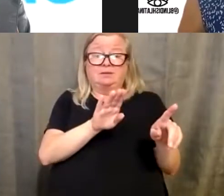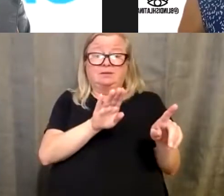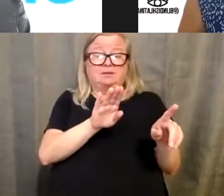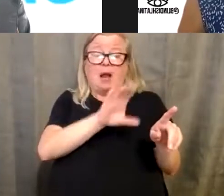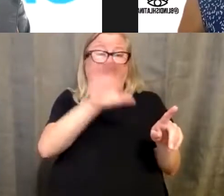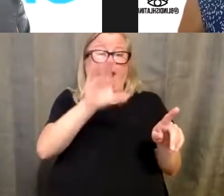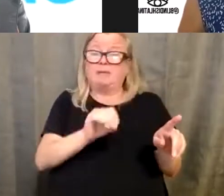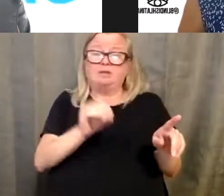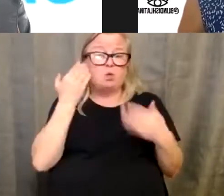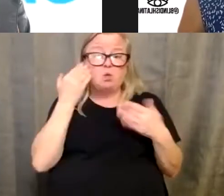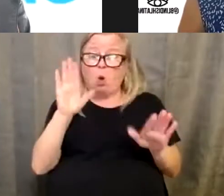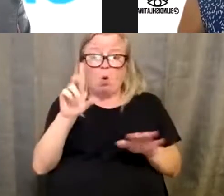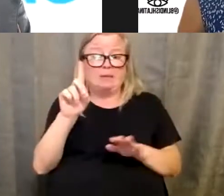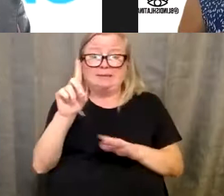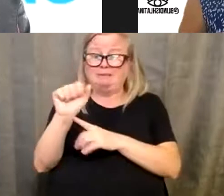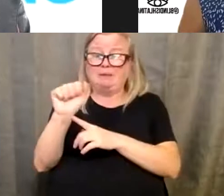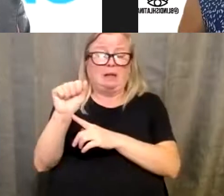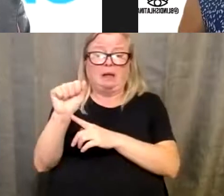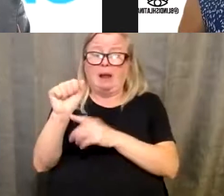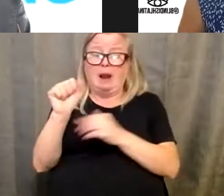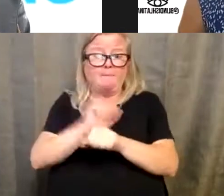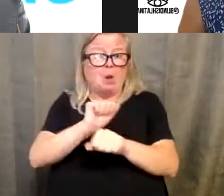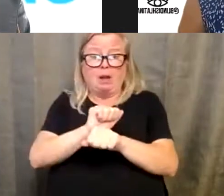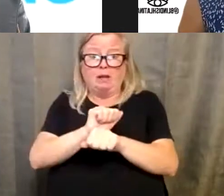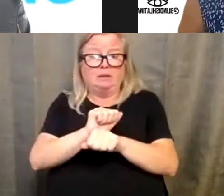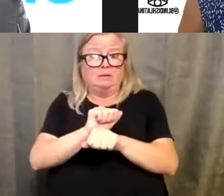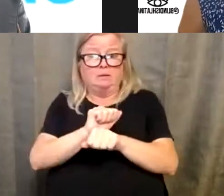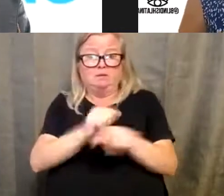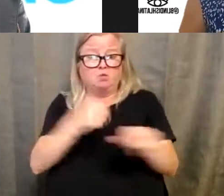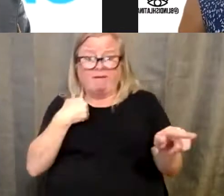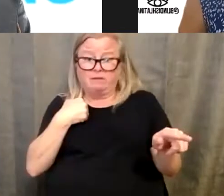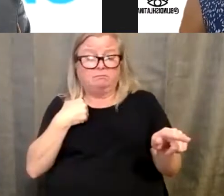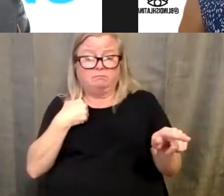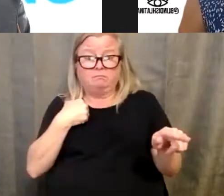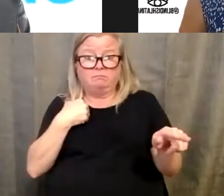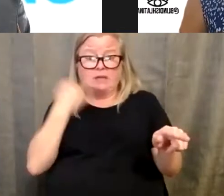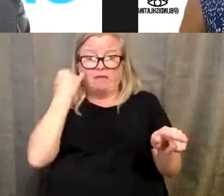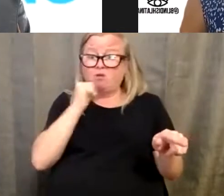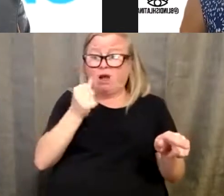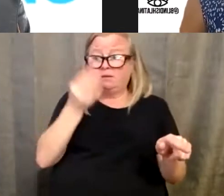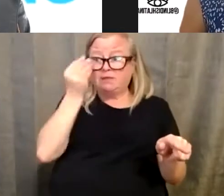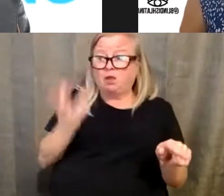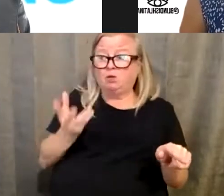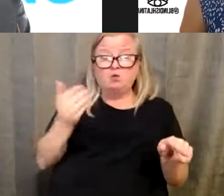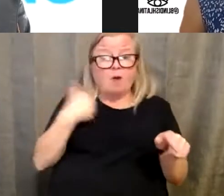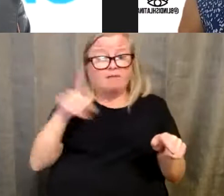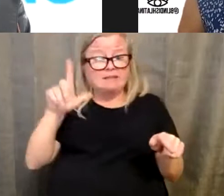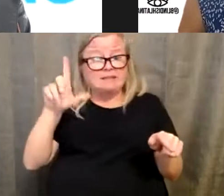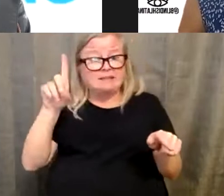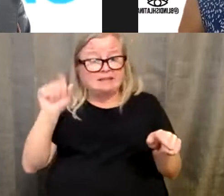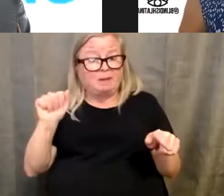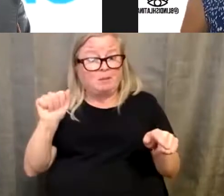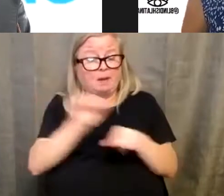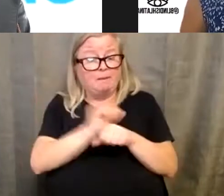disabled employees they have. Newsflash, you gotta. Even if they're not telling you, you have disabled employees and they might be working